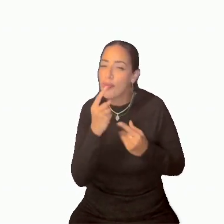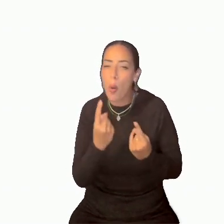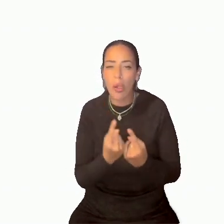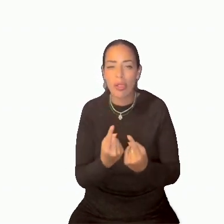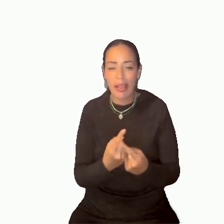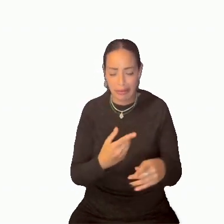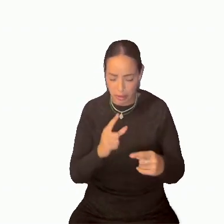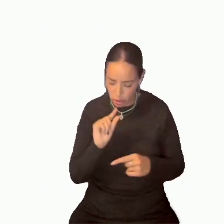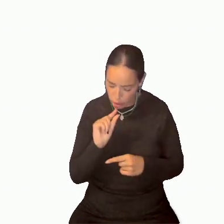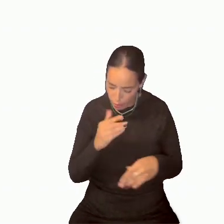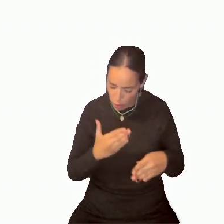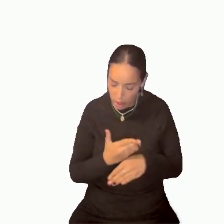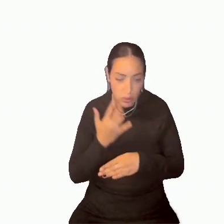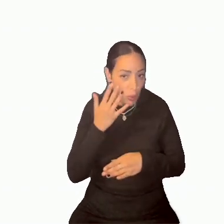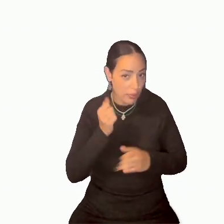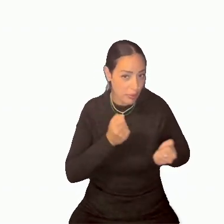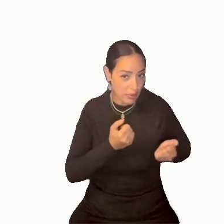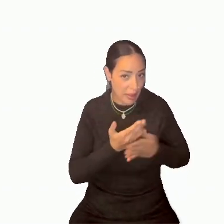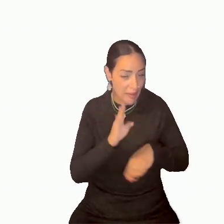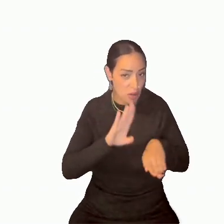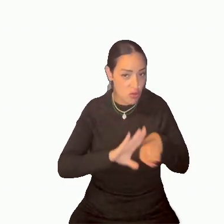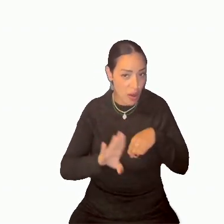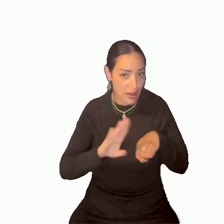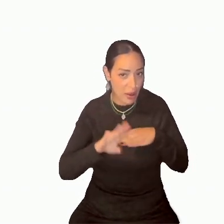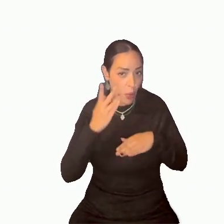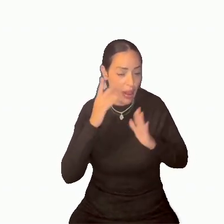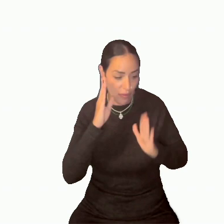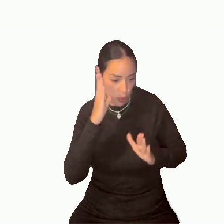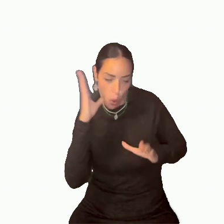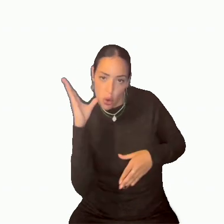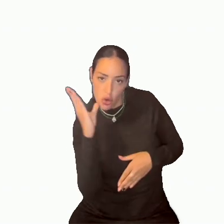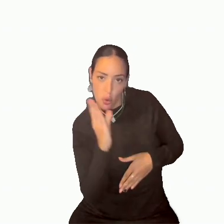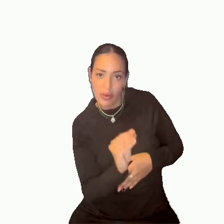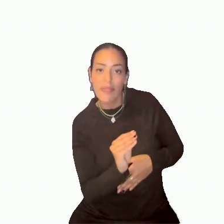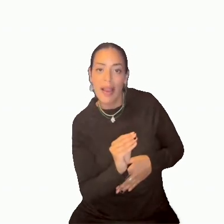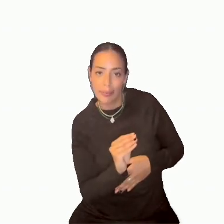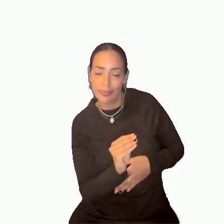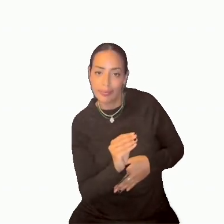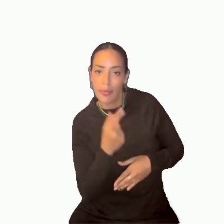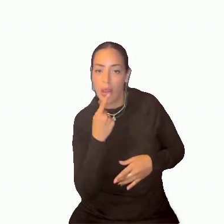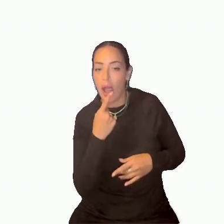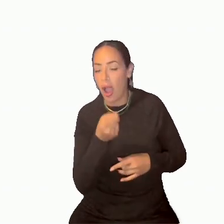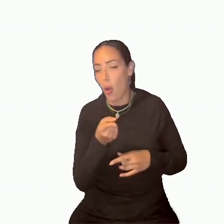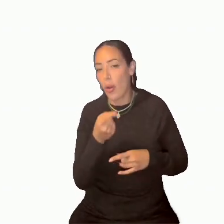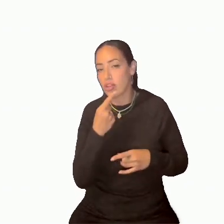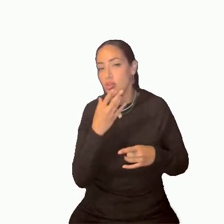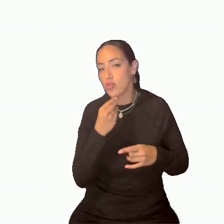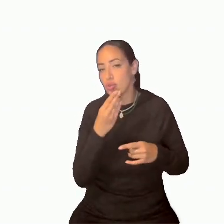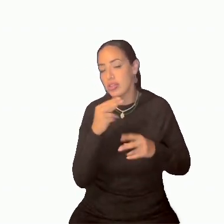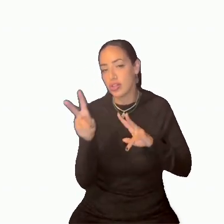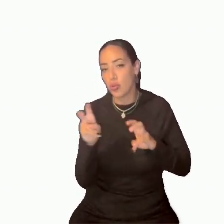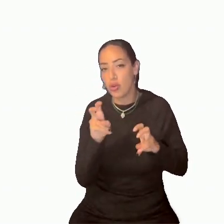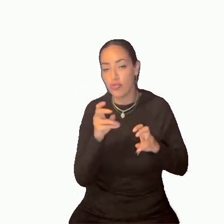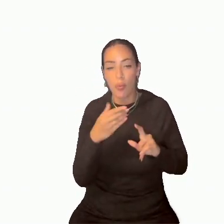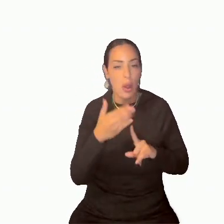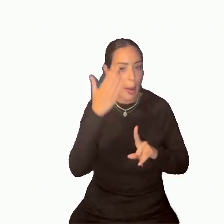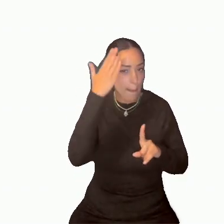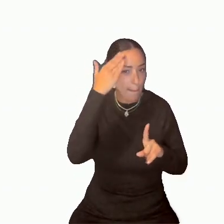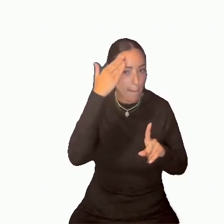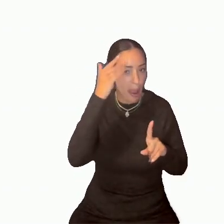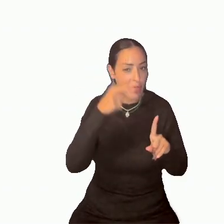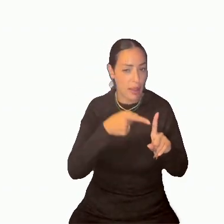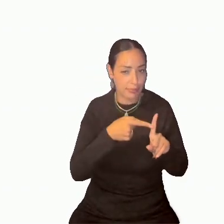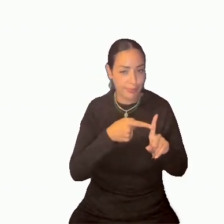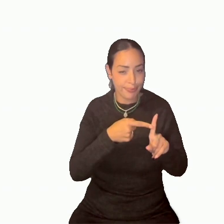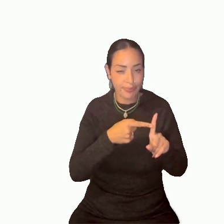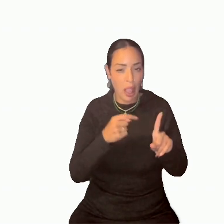acts. Whenever I deliver training in notification, I always share the following quote from a bereaved mother who recalled their